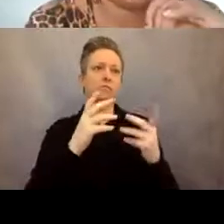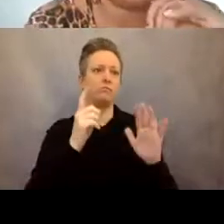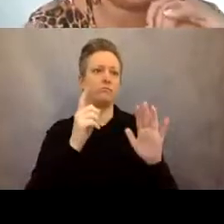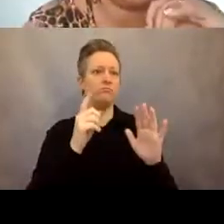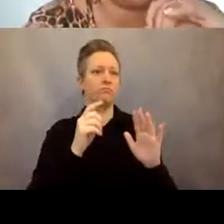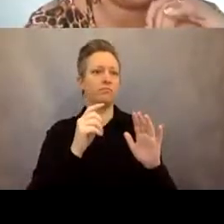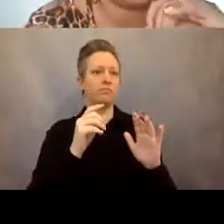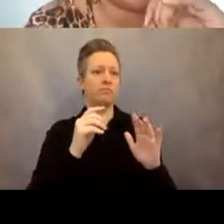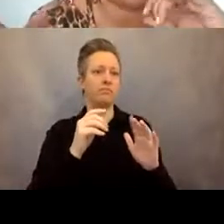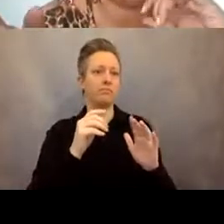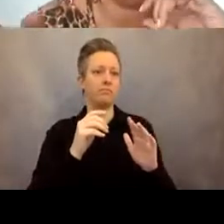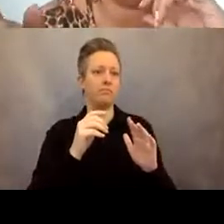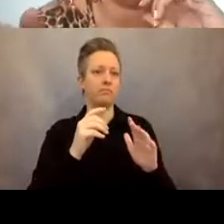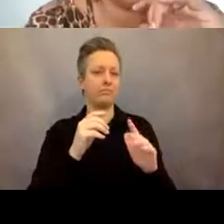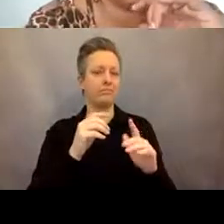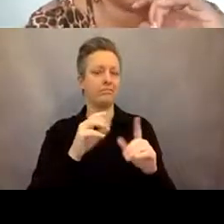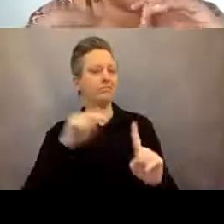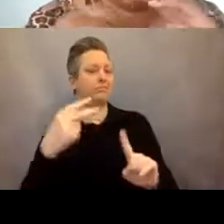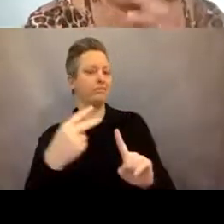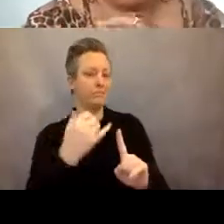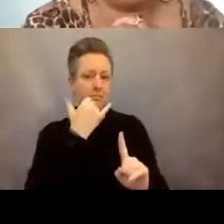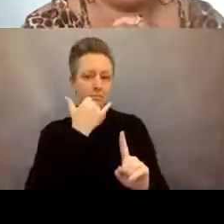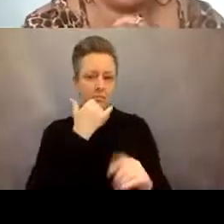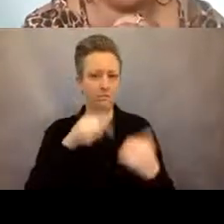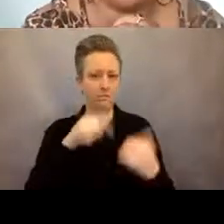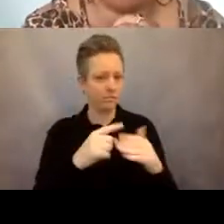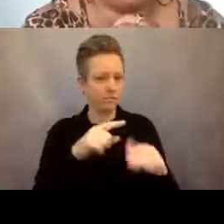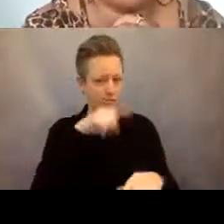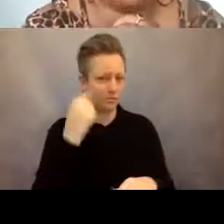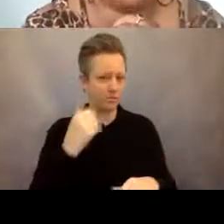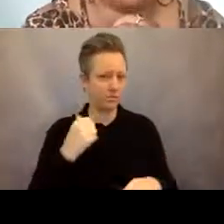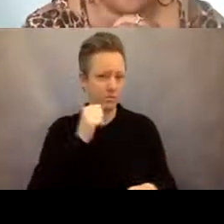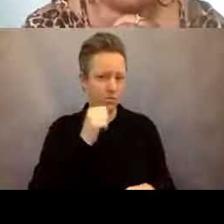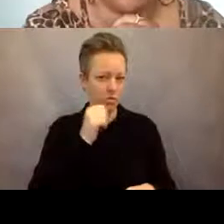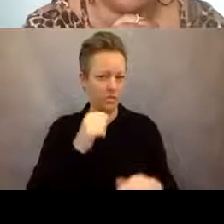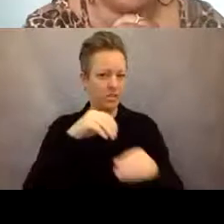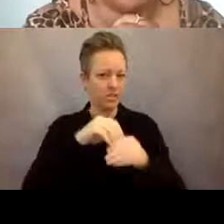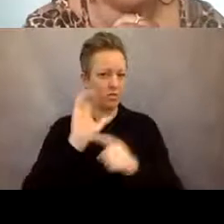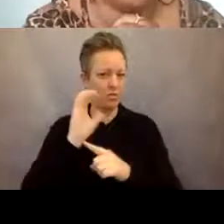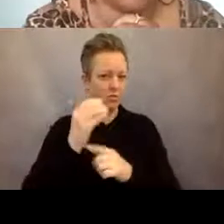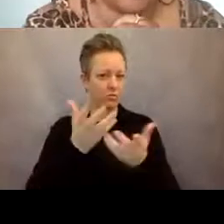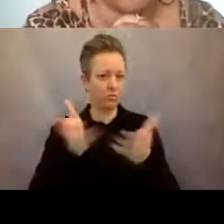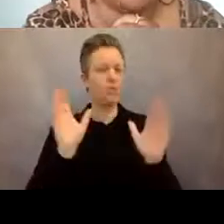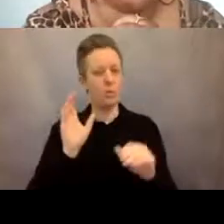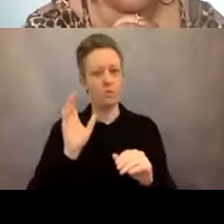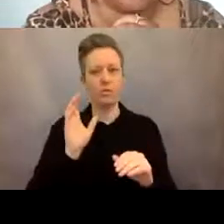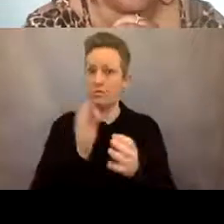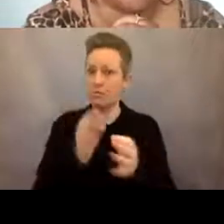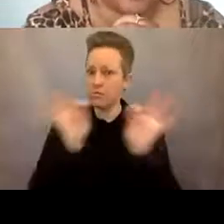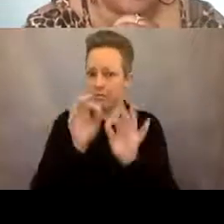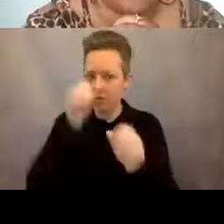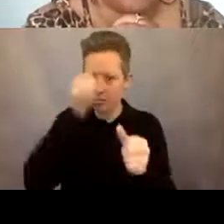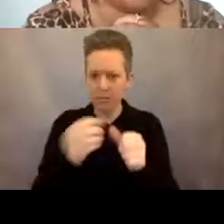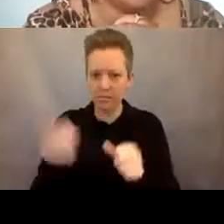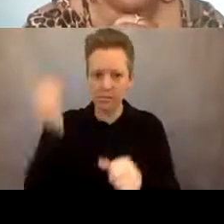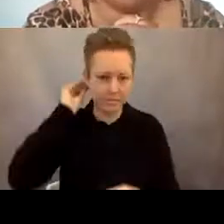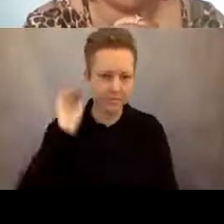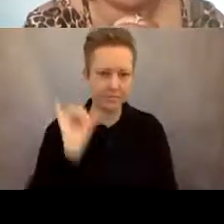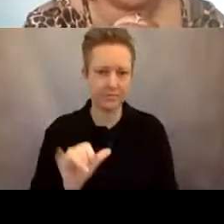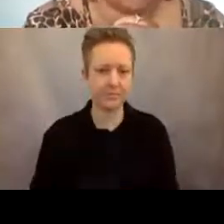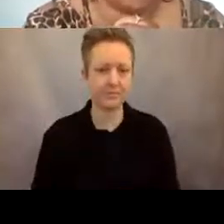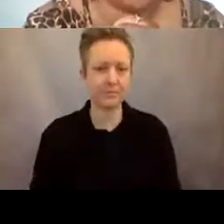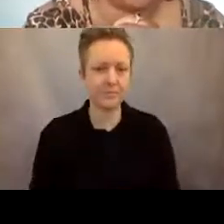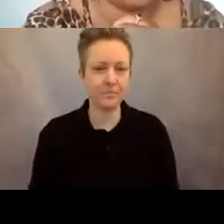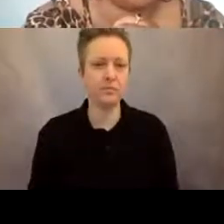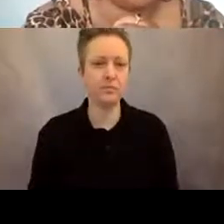Oh, and that other question, how does it really show up? It was really to emphasize the fact that a lot of times, again, something